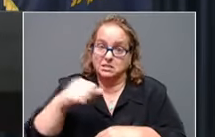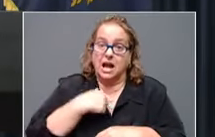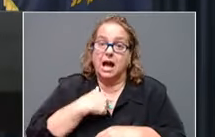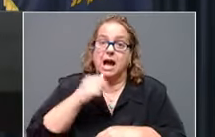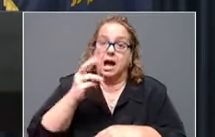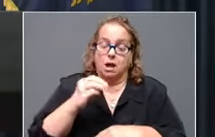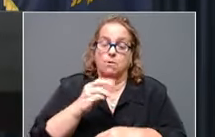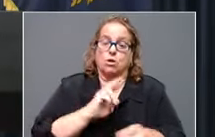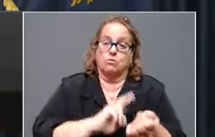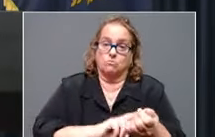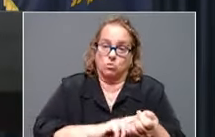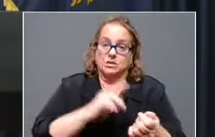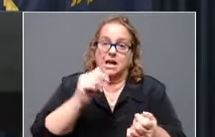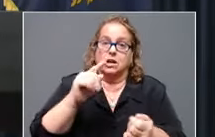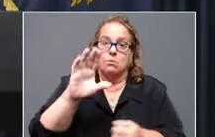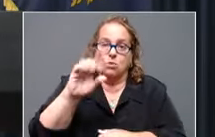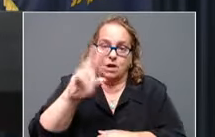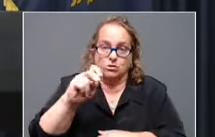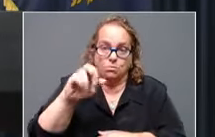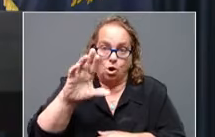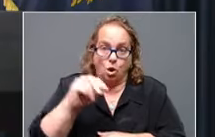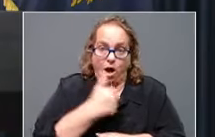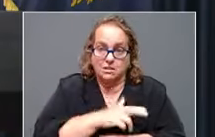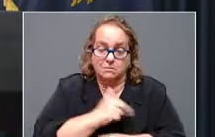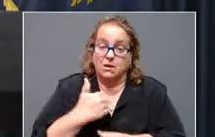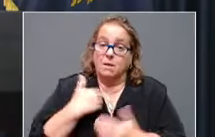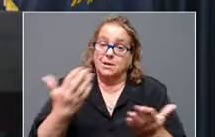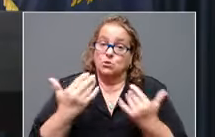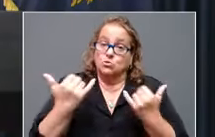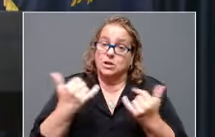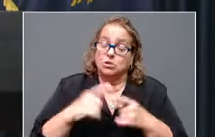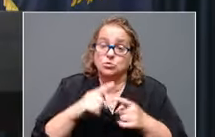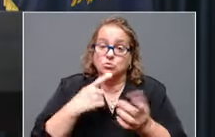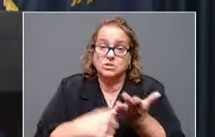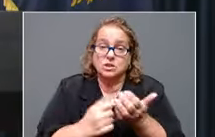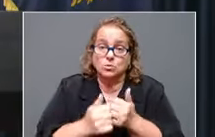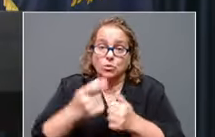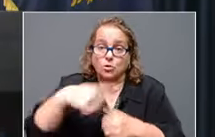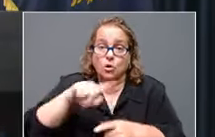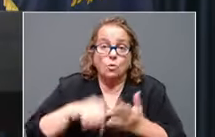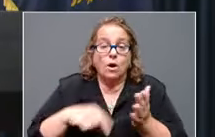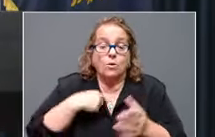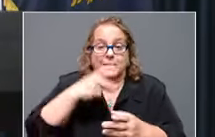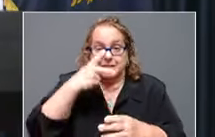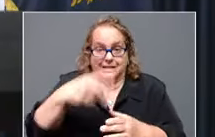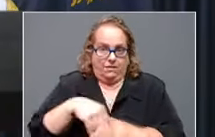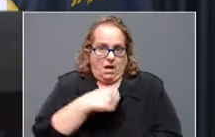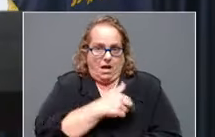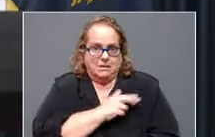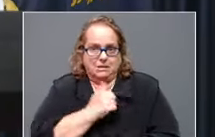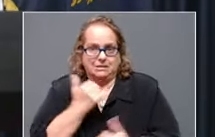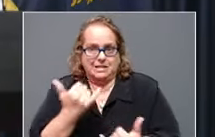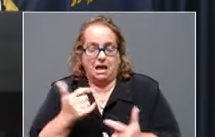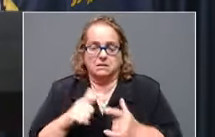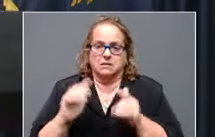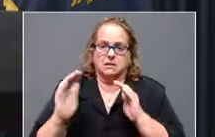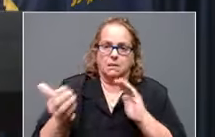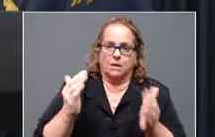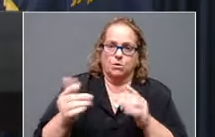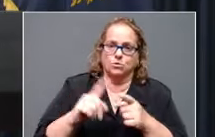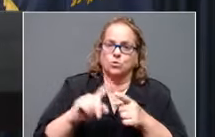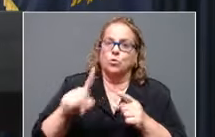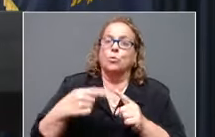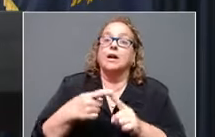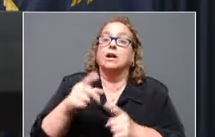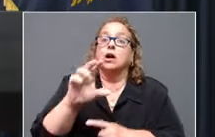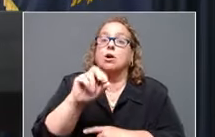had the first positive COVID patient in Jefferson County on my unit. I was at an event for my son and stepped out of the room to take the